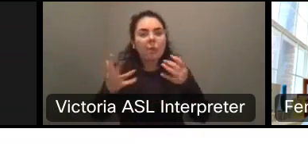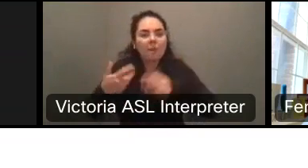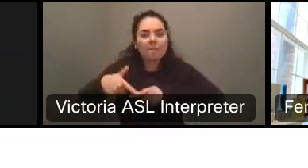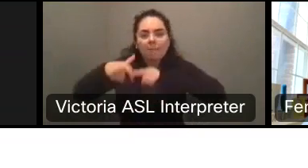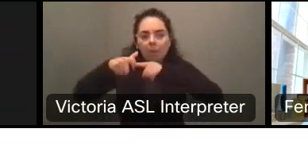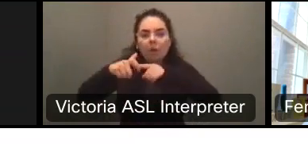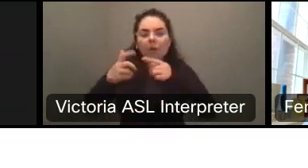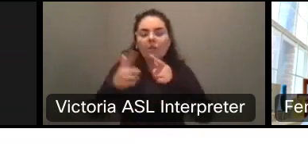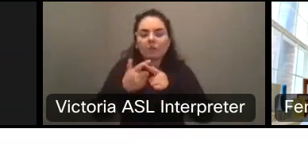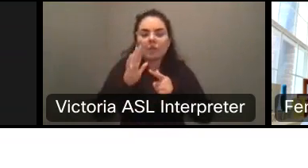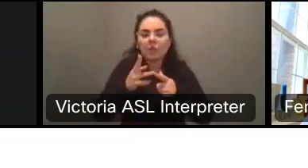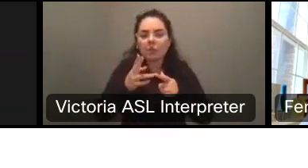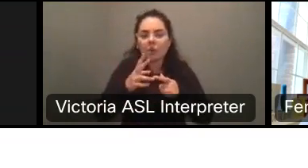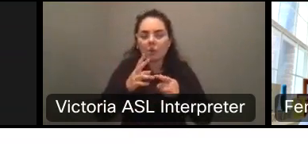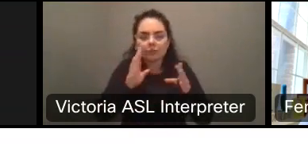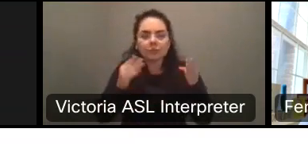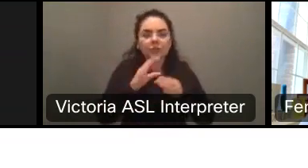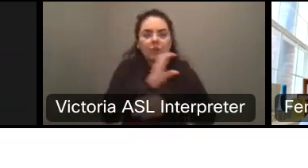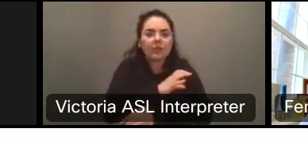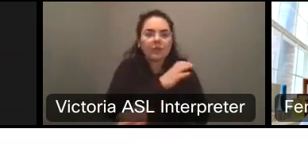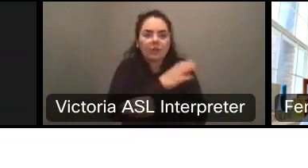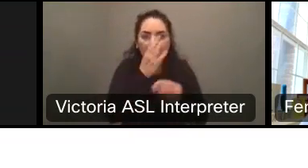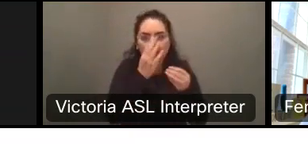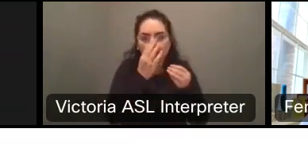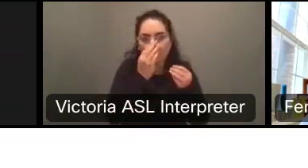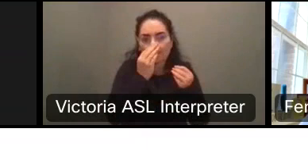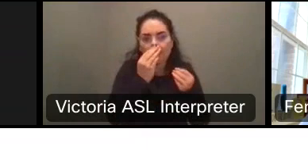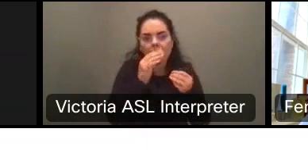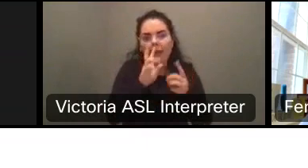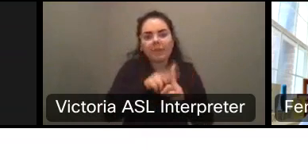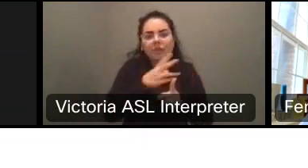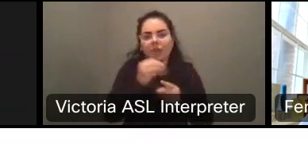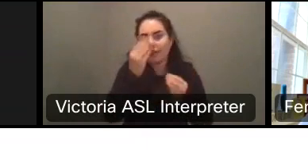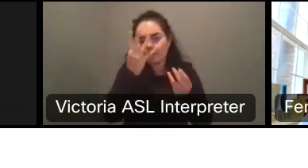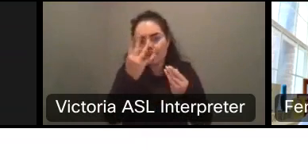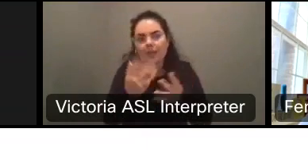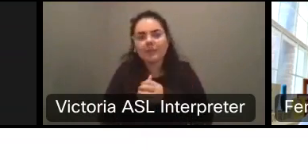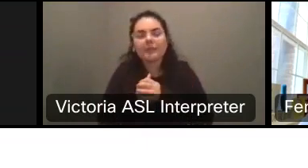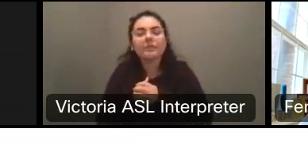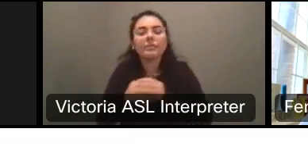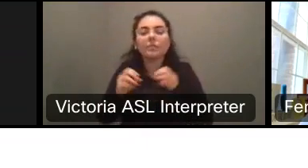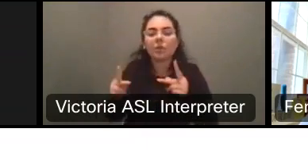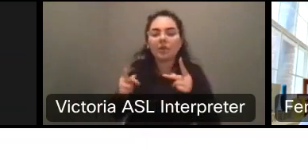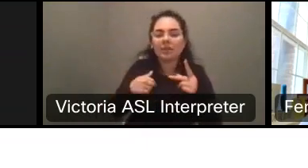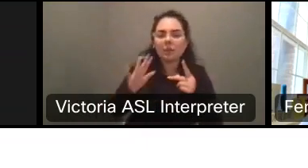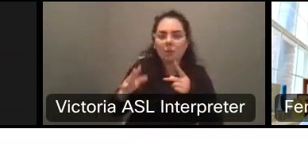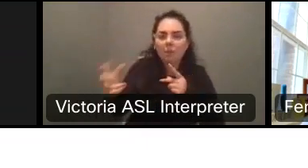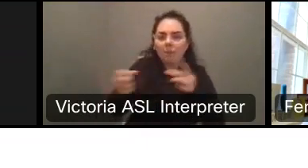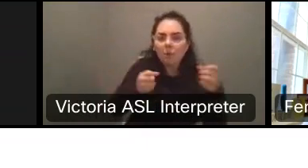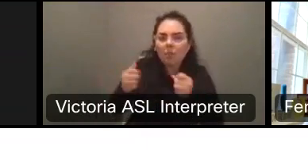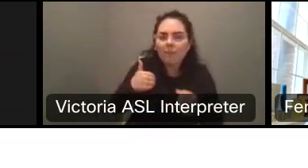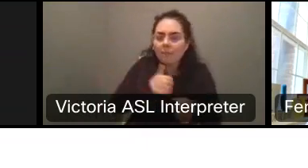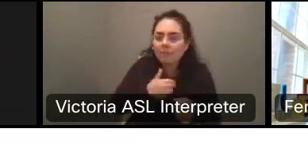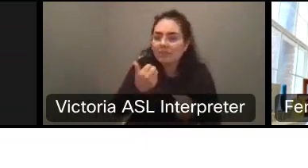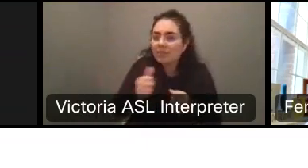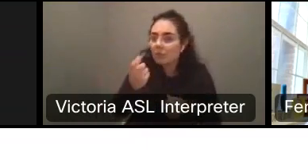we'll move into clinical applications and informatics. Okay, let me poll the members to see if they have any questions.